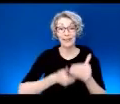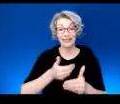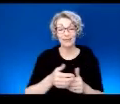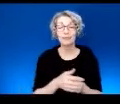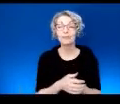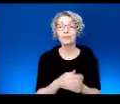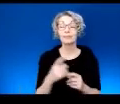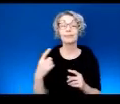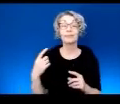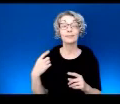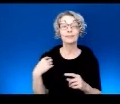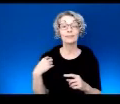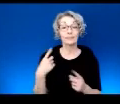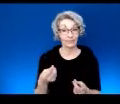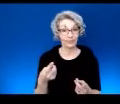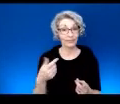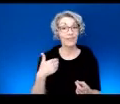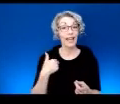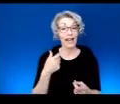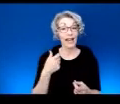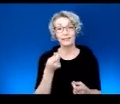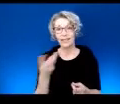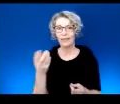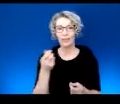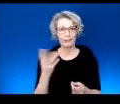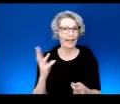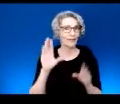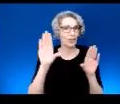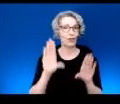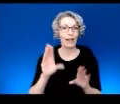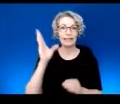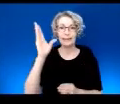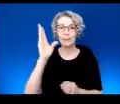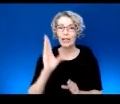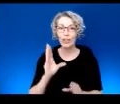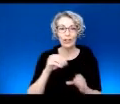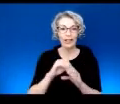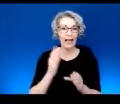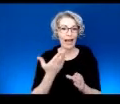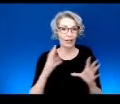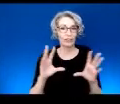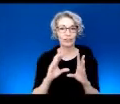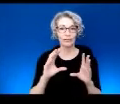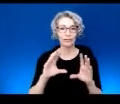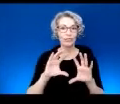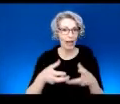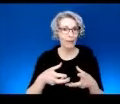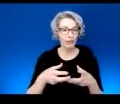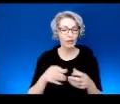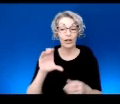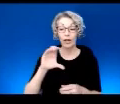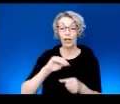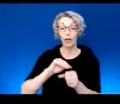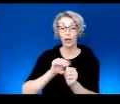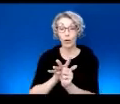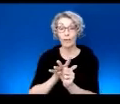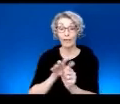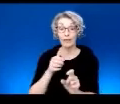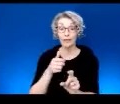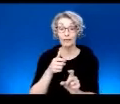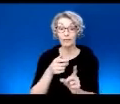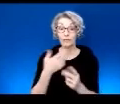We've had several great speakers at our chapter, and COVID has been